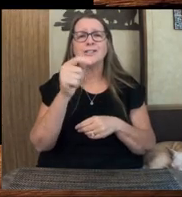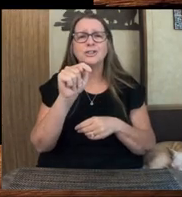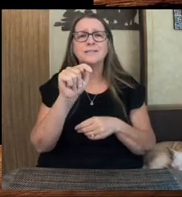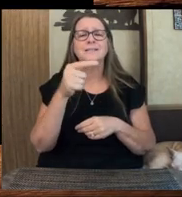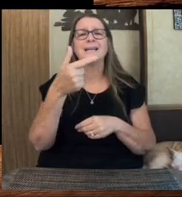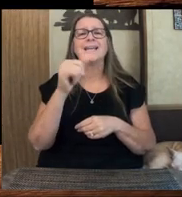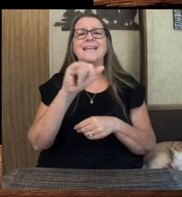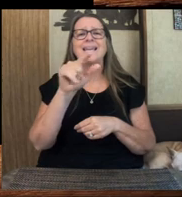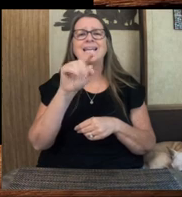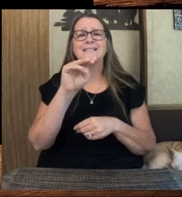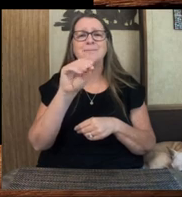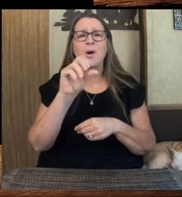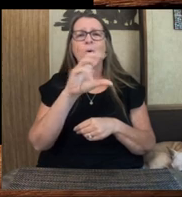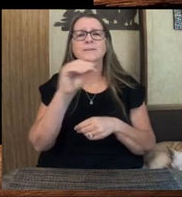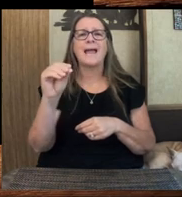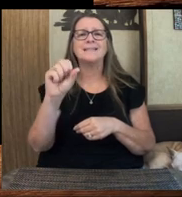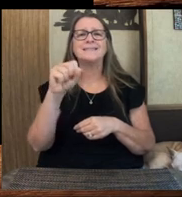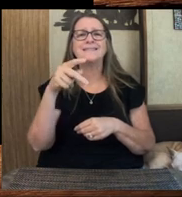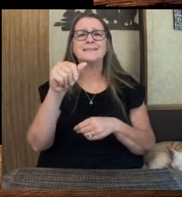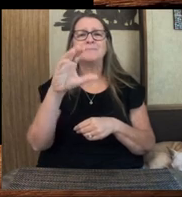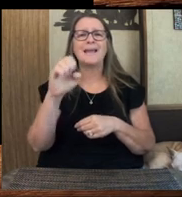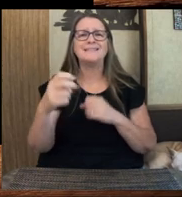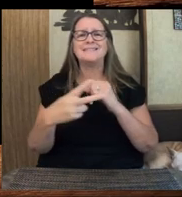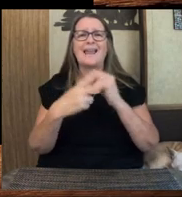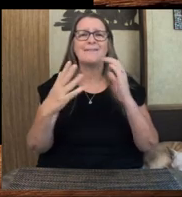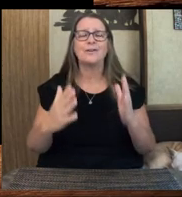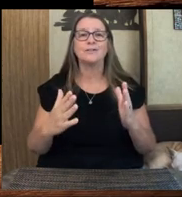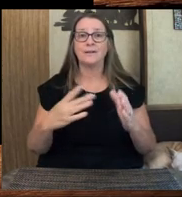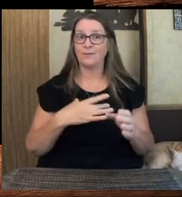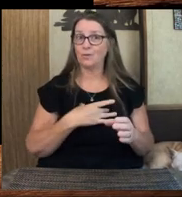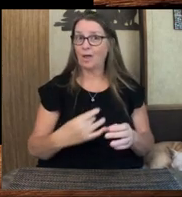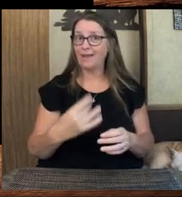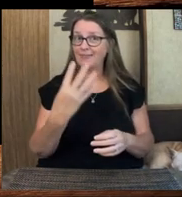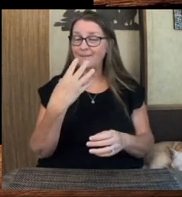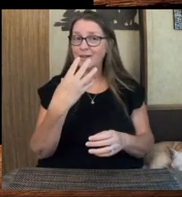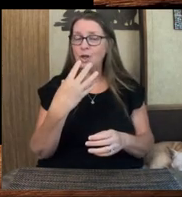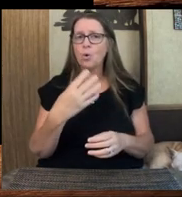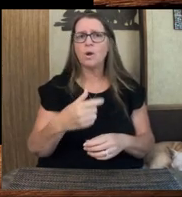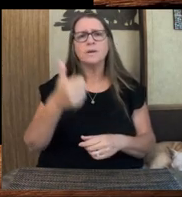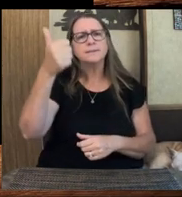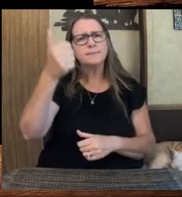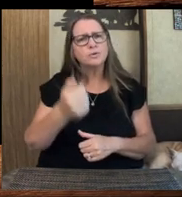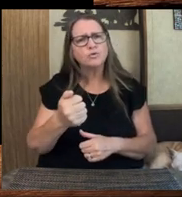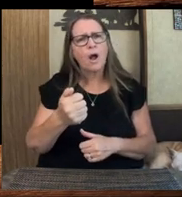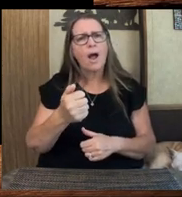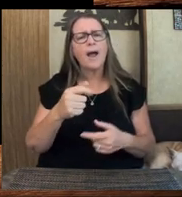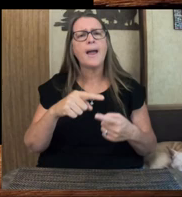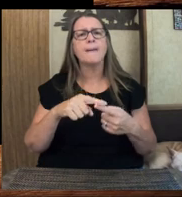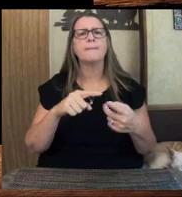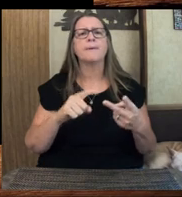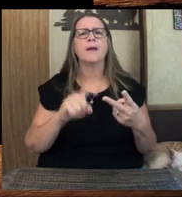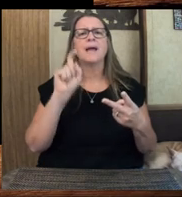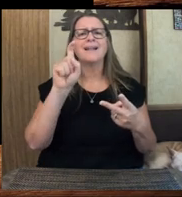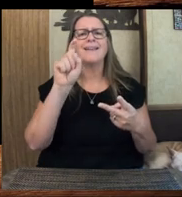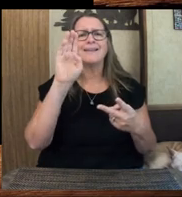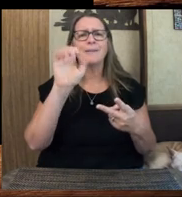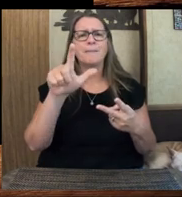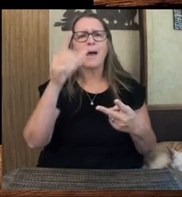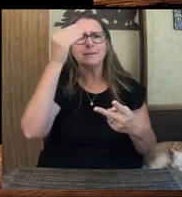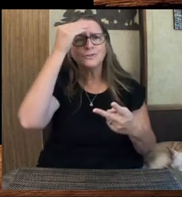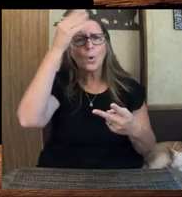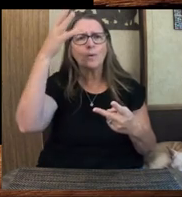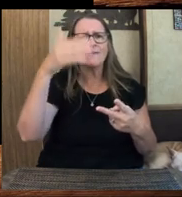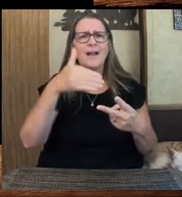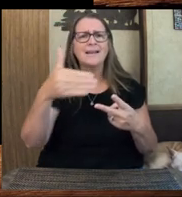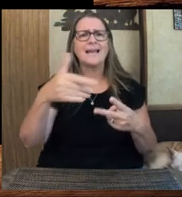gadgets, gizmos, and space savers. If you liked the video, please subscribe. Click the bell,